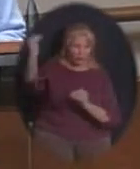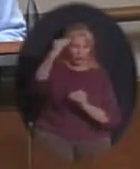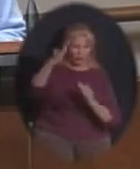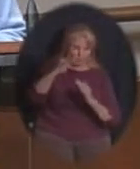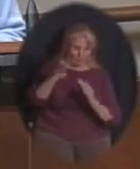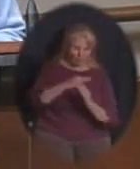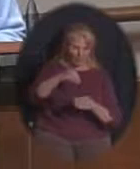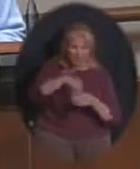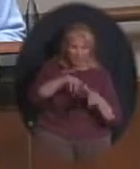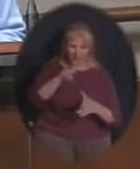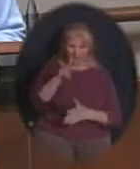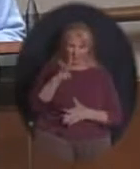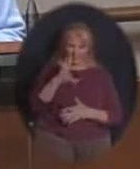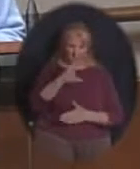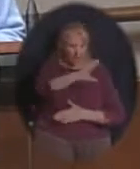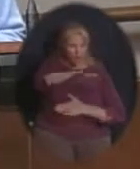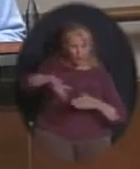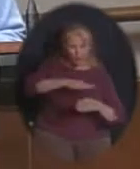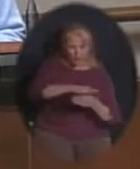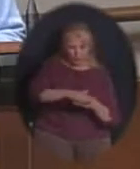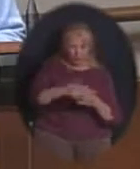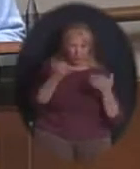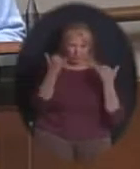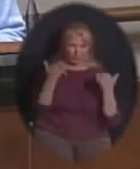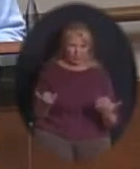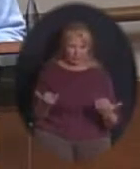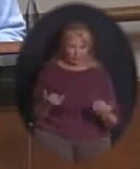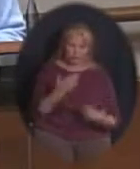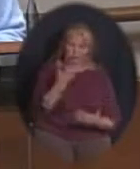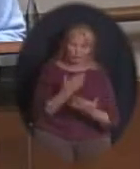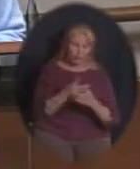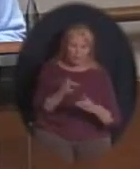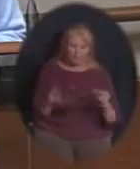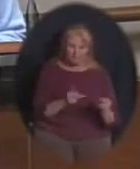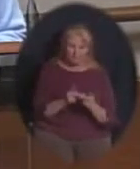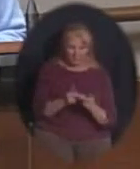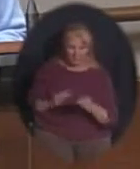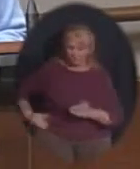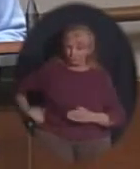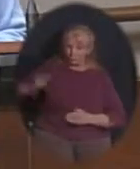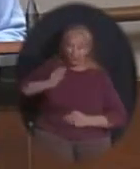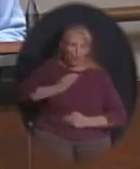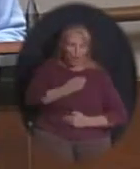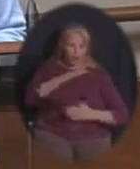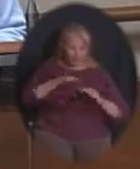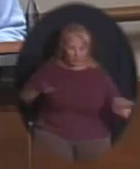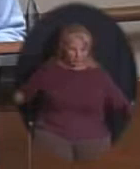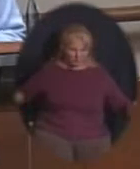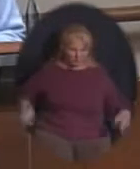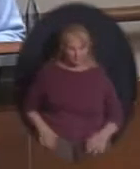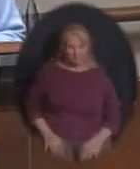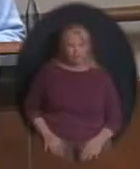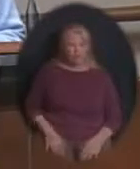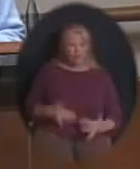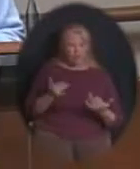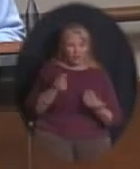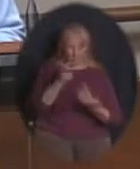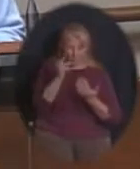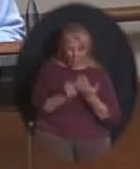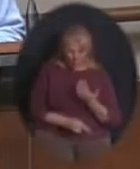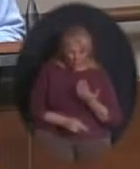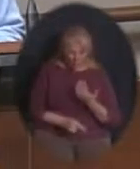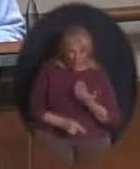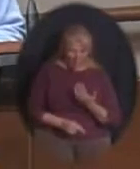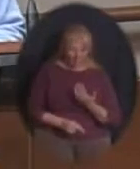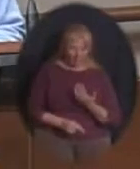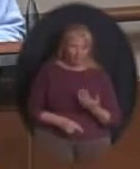area. This is the place to live and to raise our kids. This program is a win-win situation. My kids win because they're